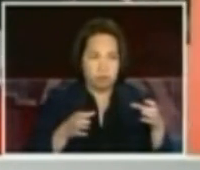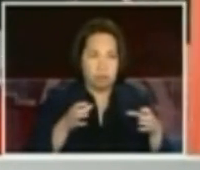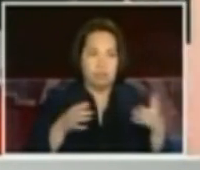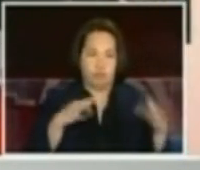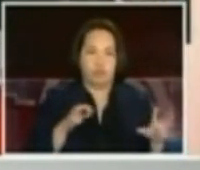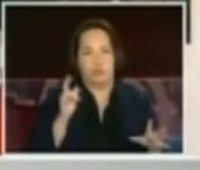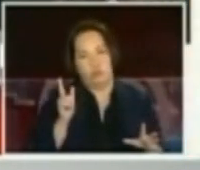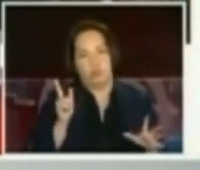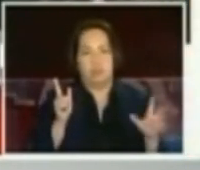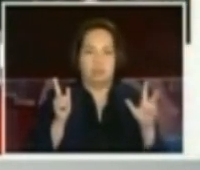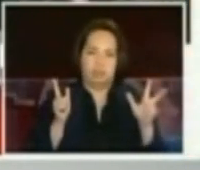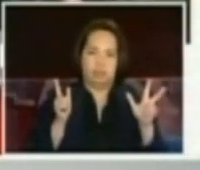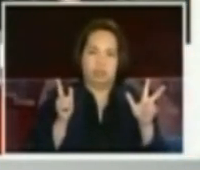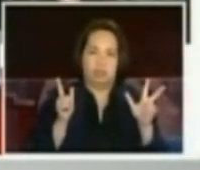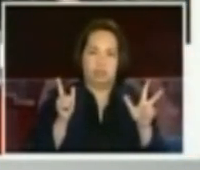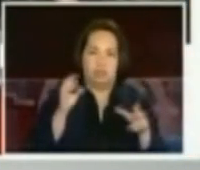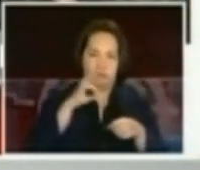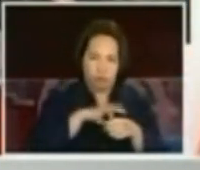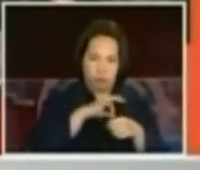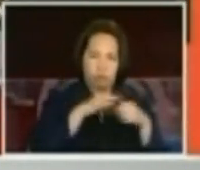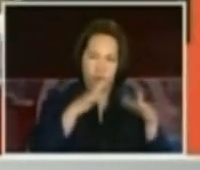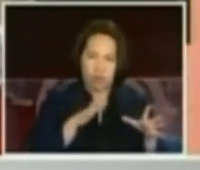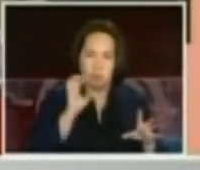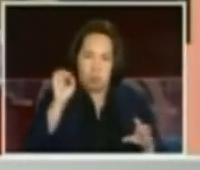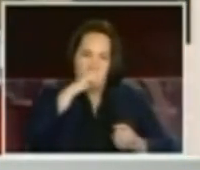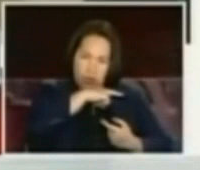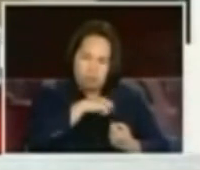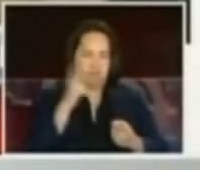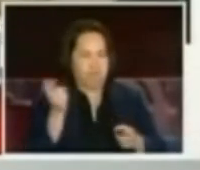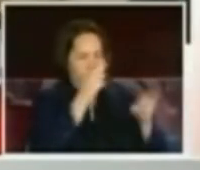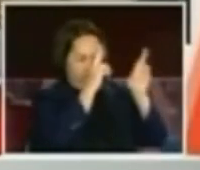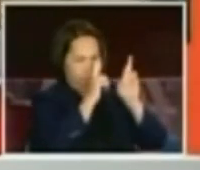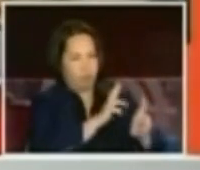votes. They base it on their conscience, and we respect that. Mm-hmm.